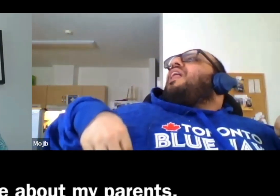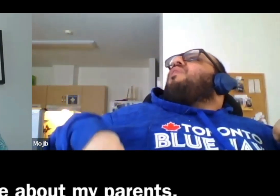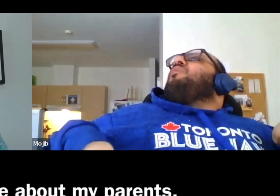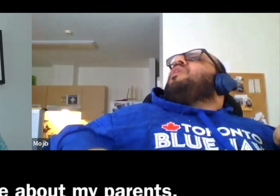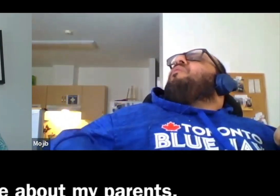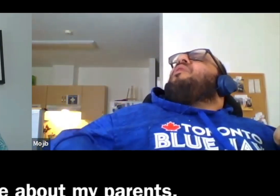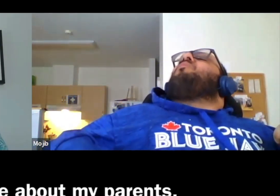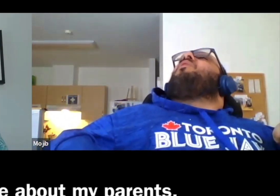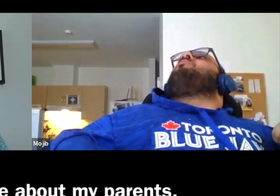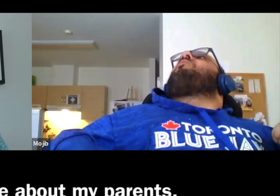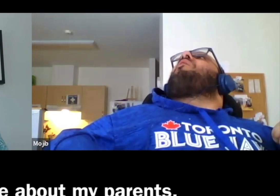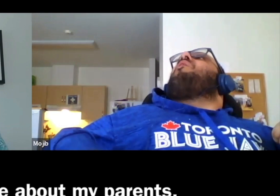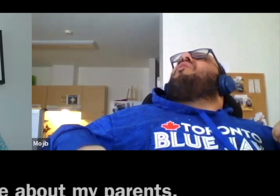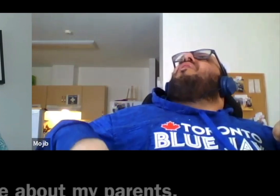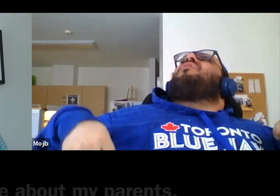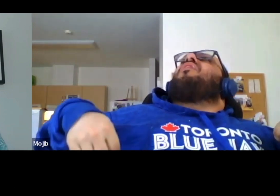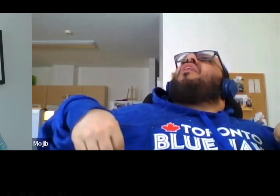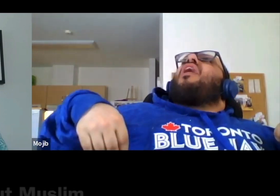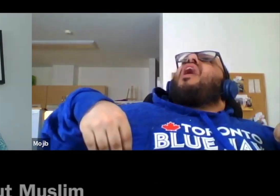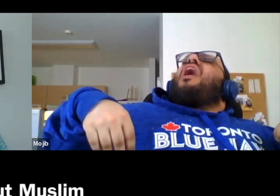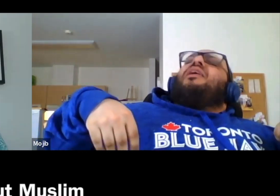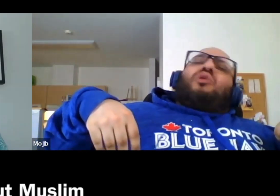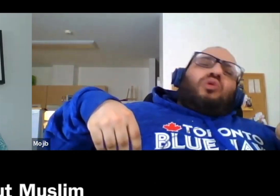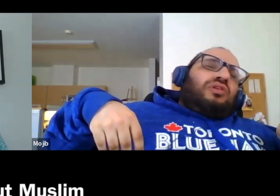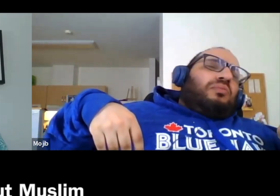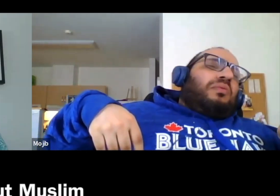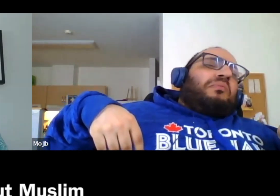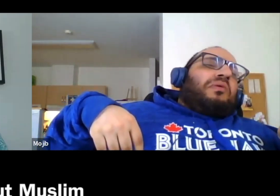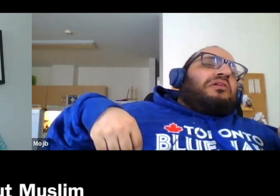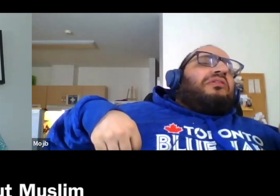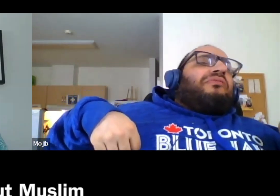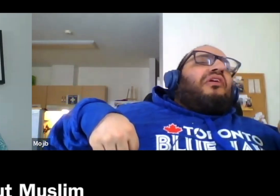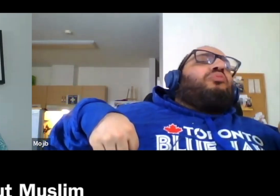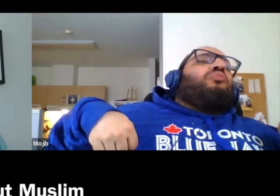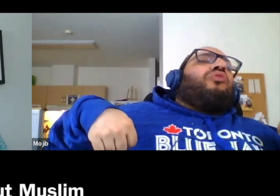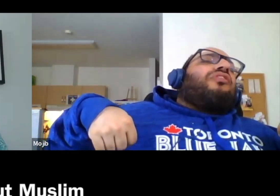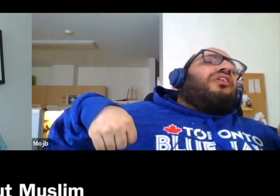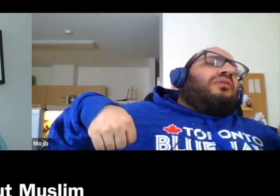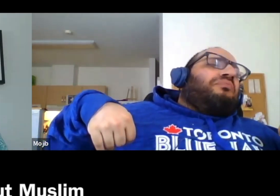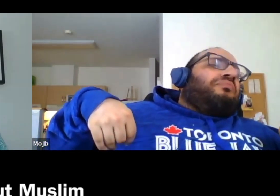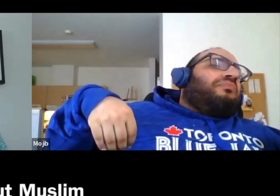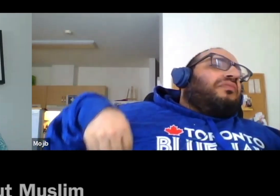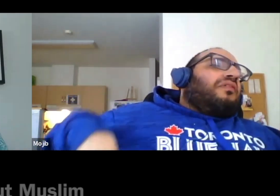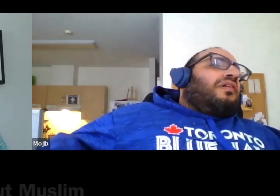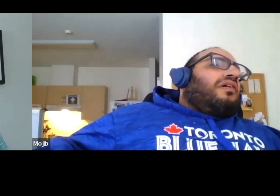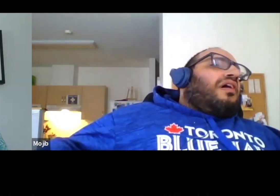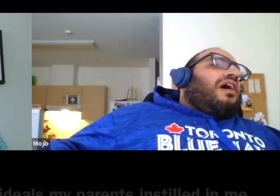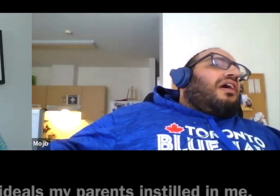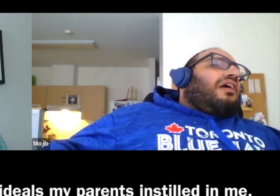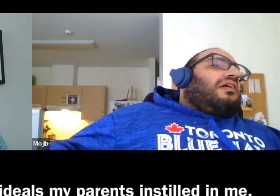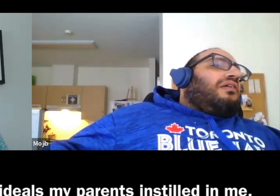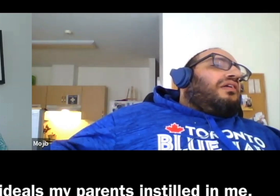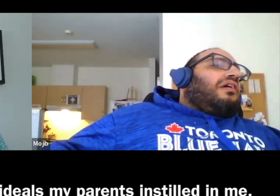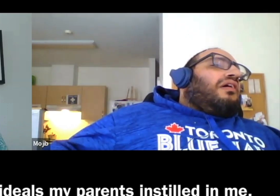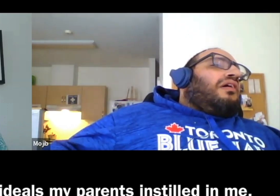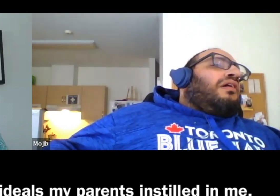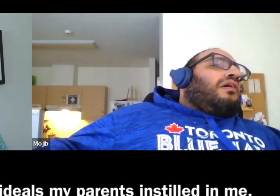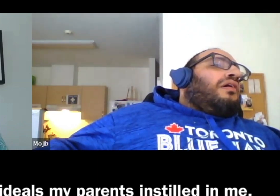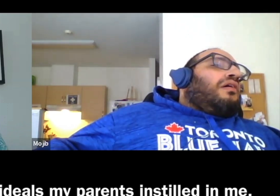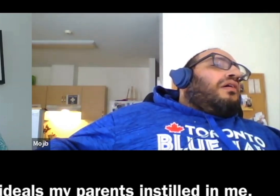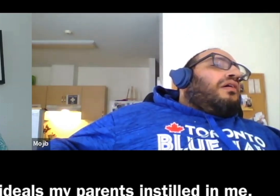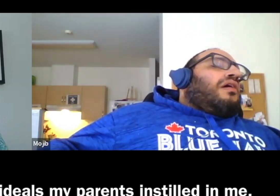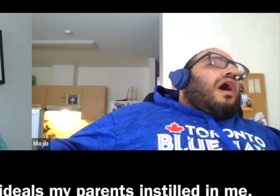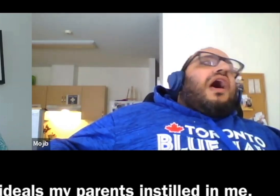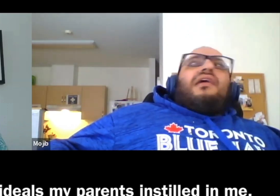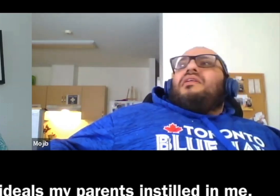he asked me about my parents. I told him I'm a devout Muslim. And